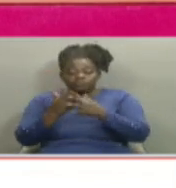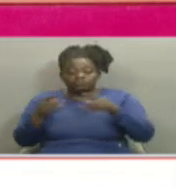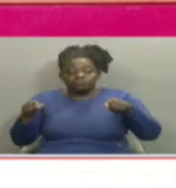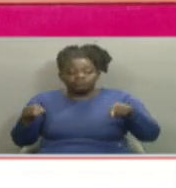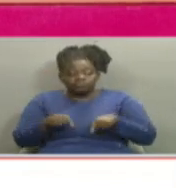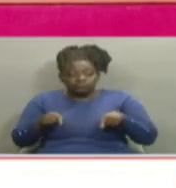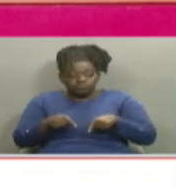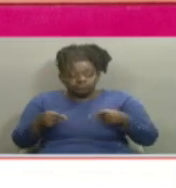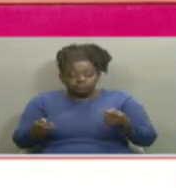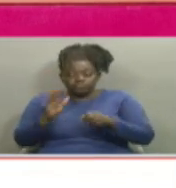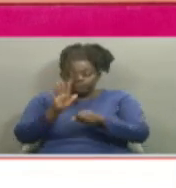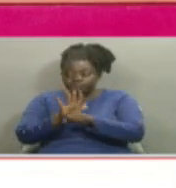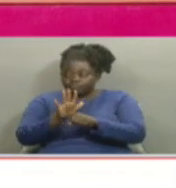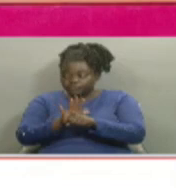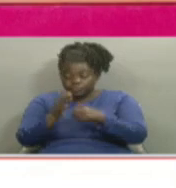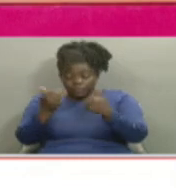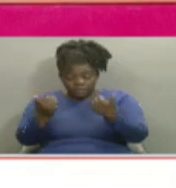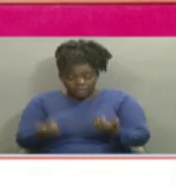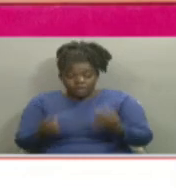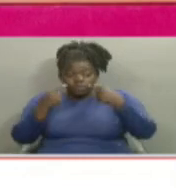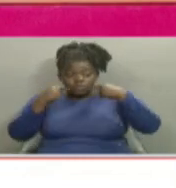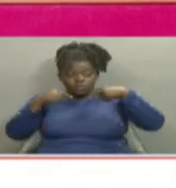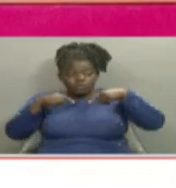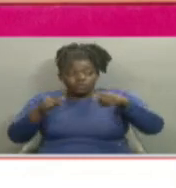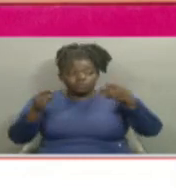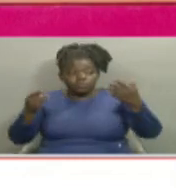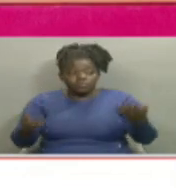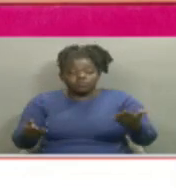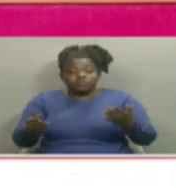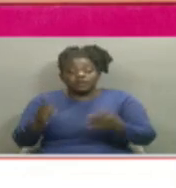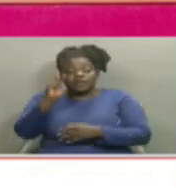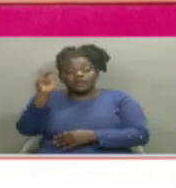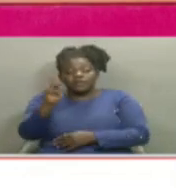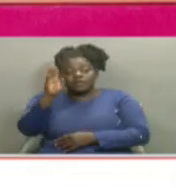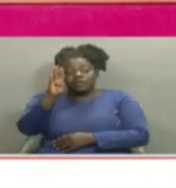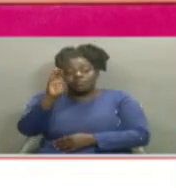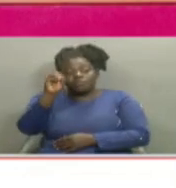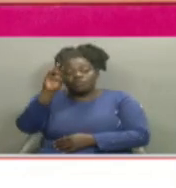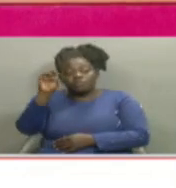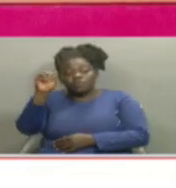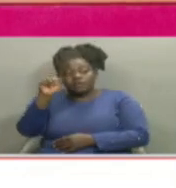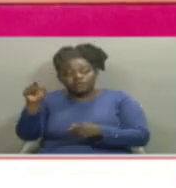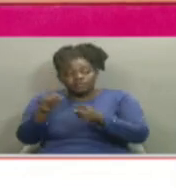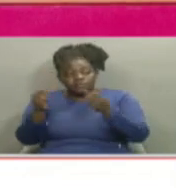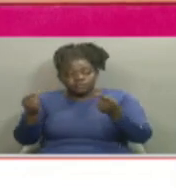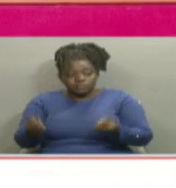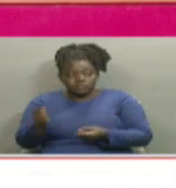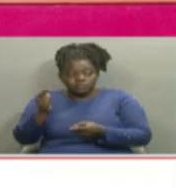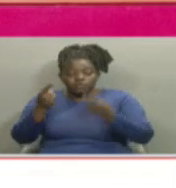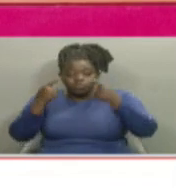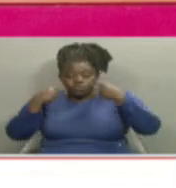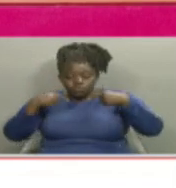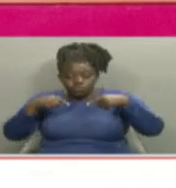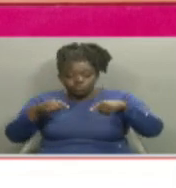bunkenke obubadde obw'amaanyi. Kati okulangirira kubadde ku Bomas of Kenya era nga Ruto bw'abadde kyajje